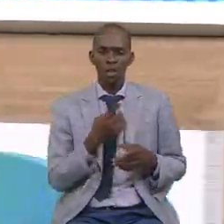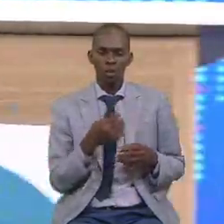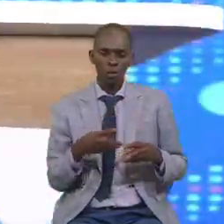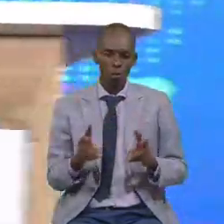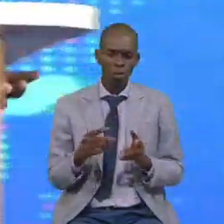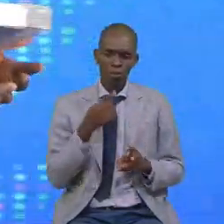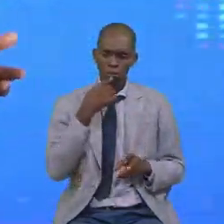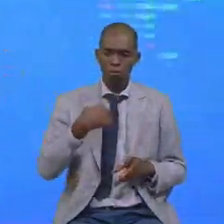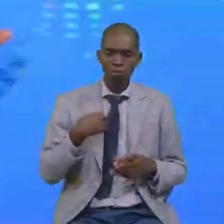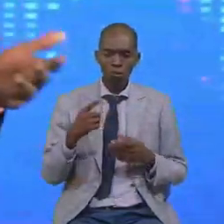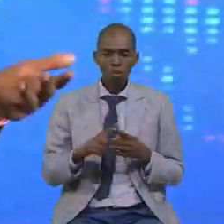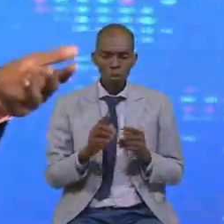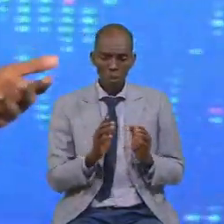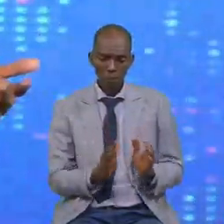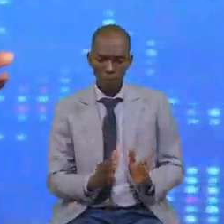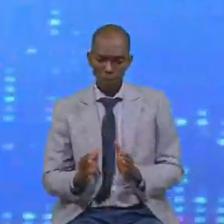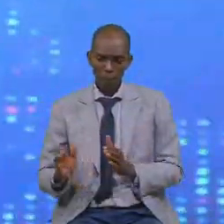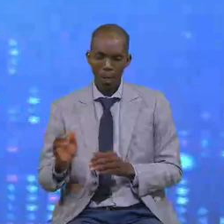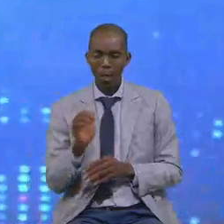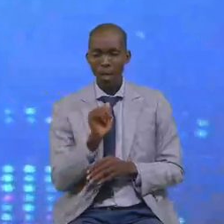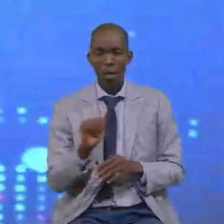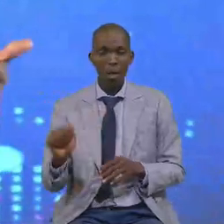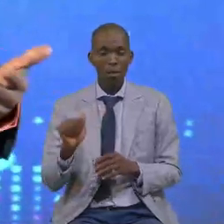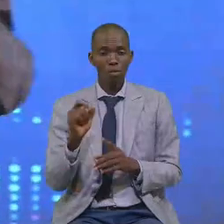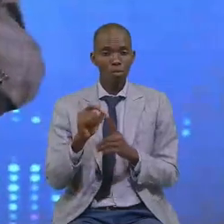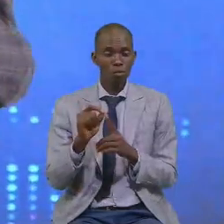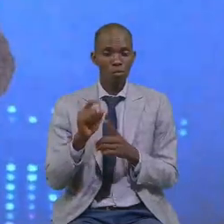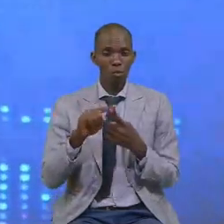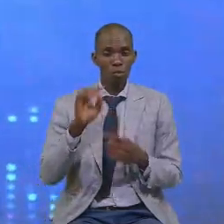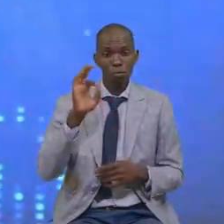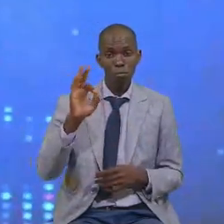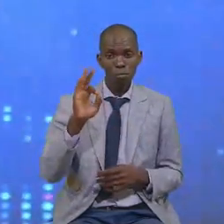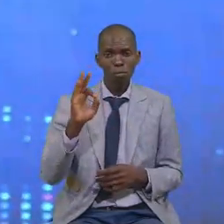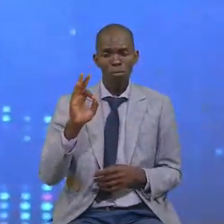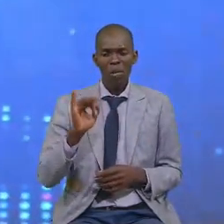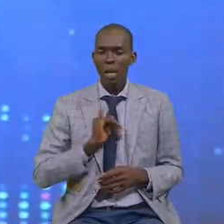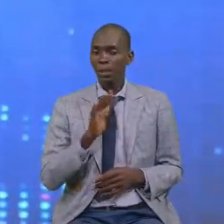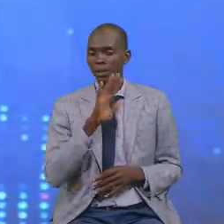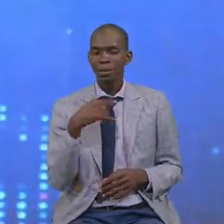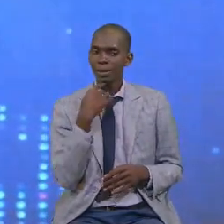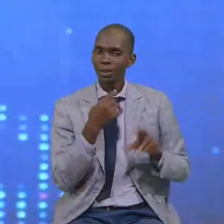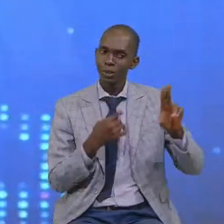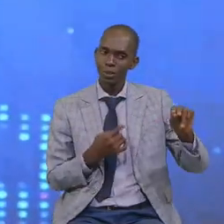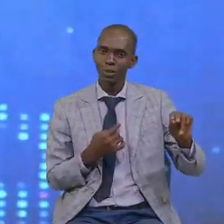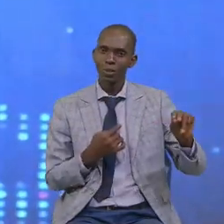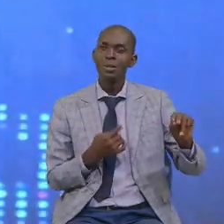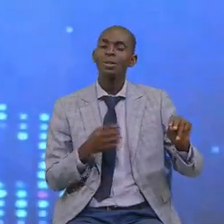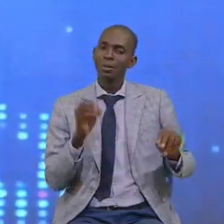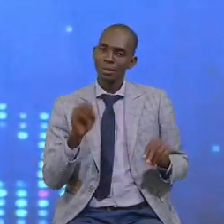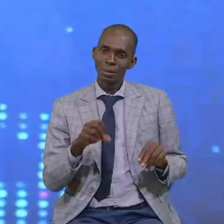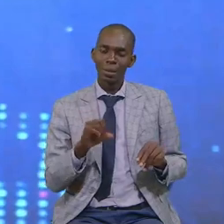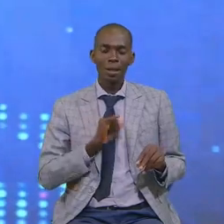prepare a message, I couldn't say no, even though I was timid and